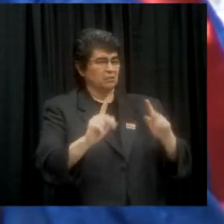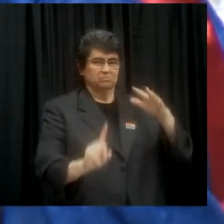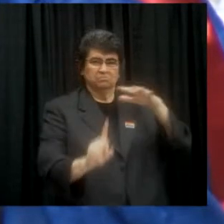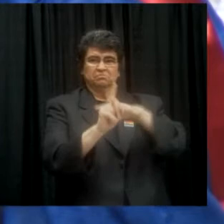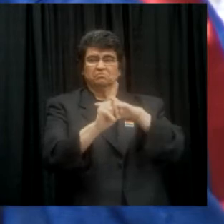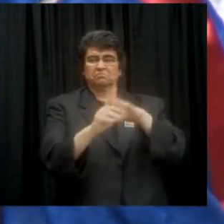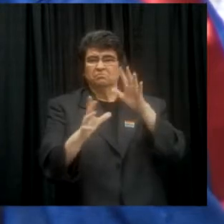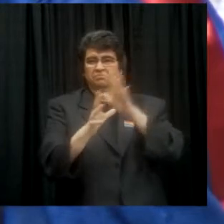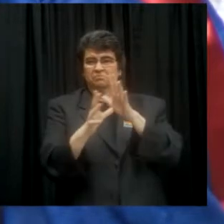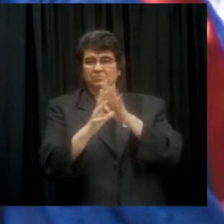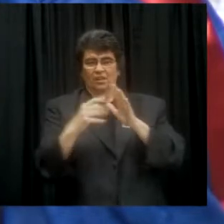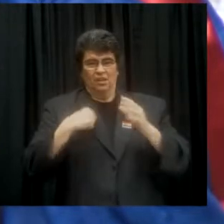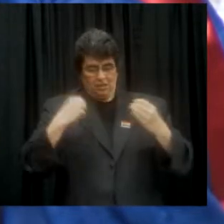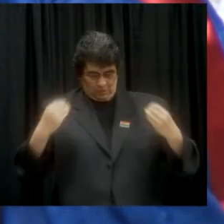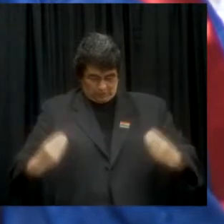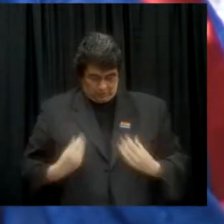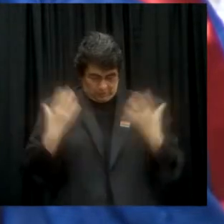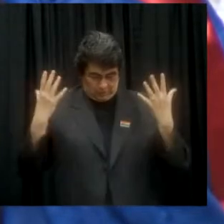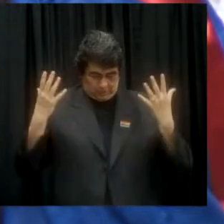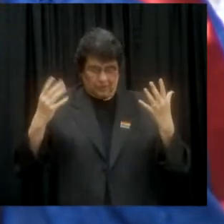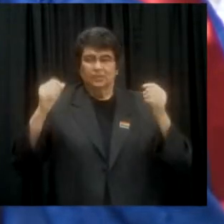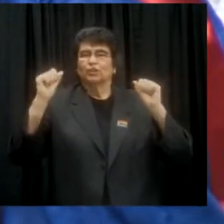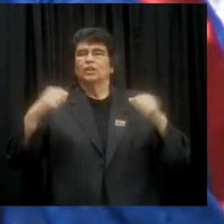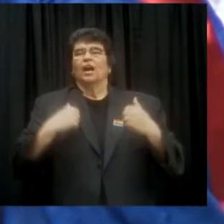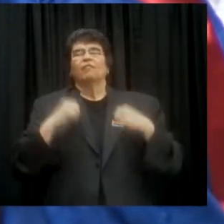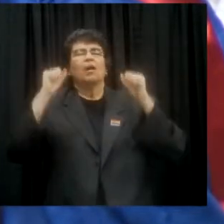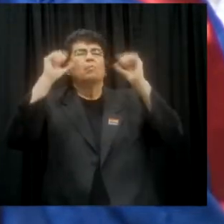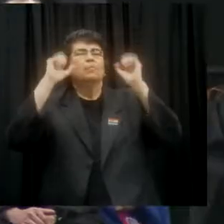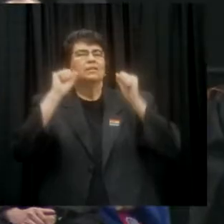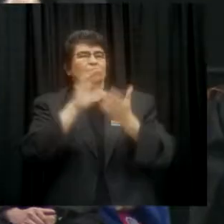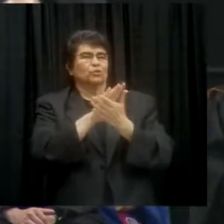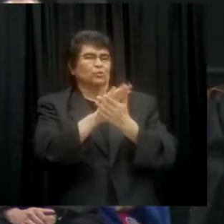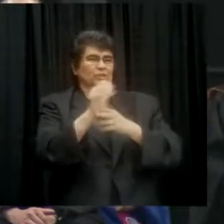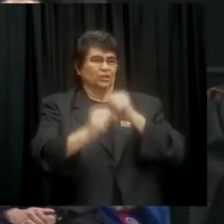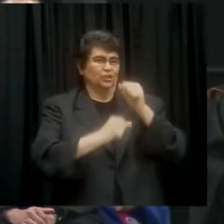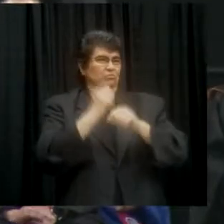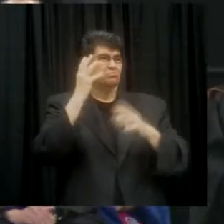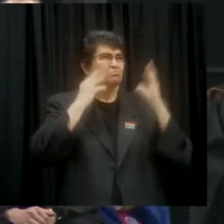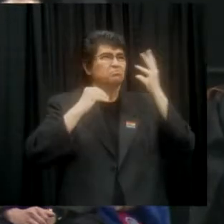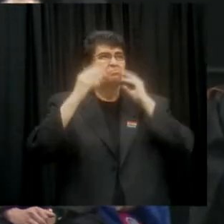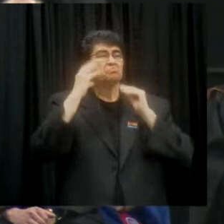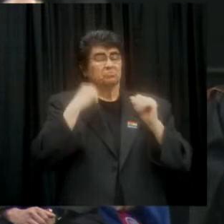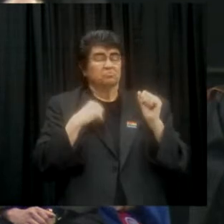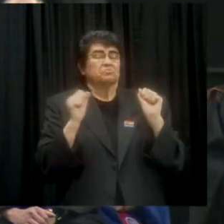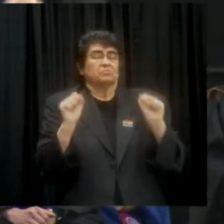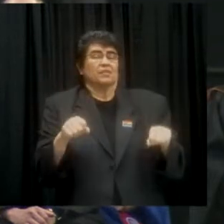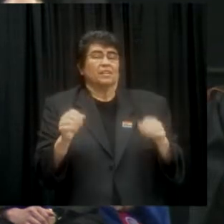COVID restrictions were lifted, and we were able to have an amazing school year. So I can